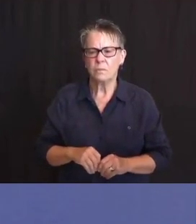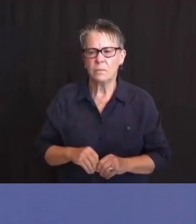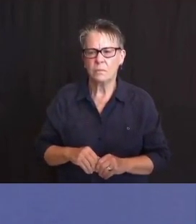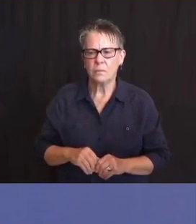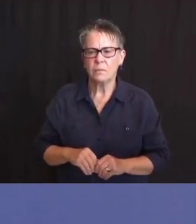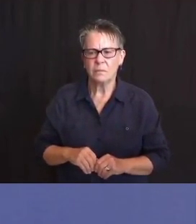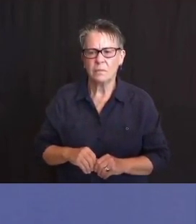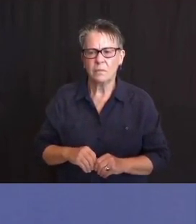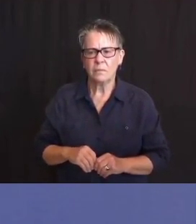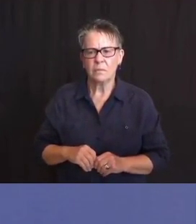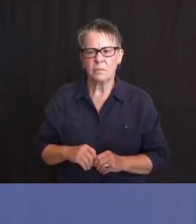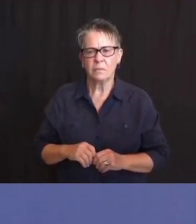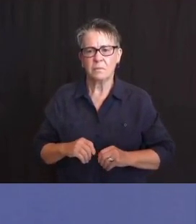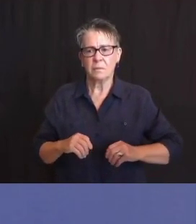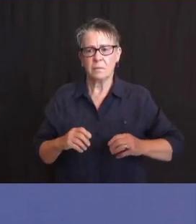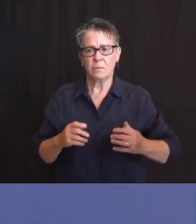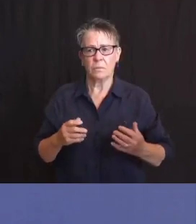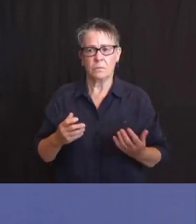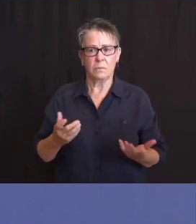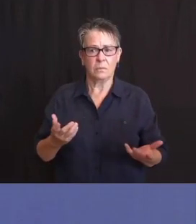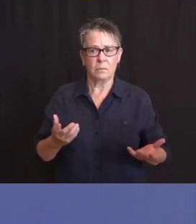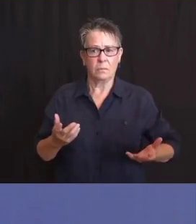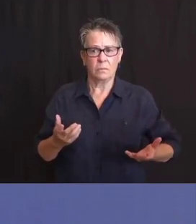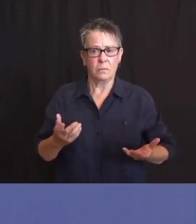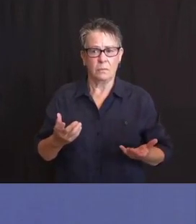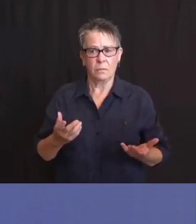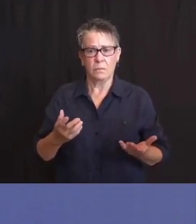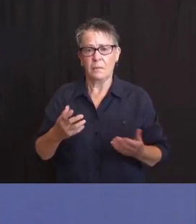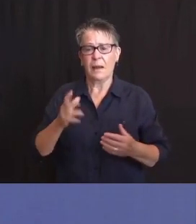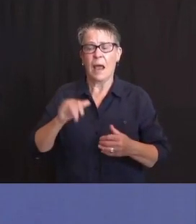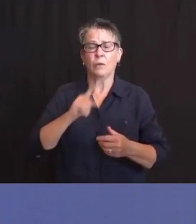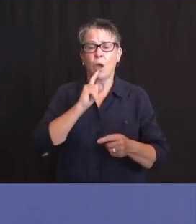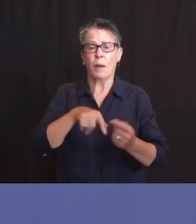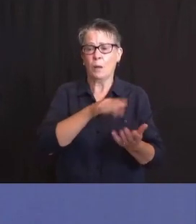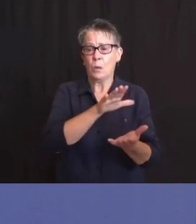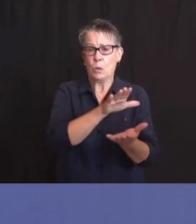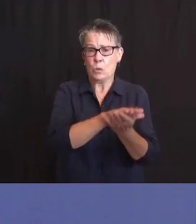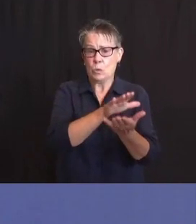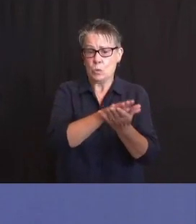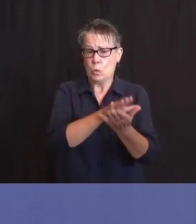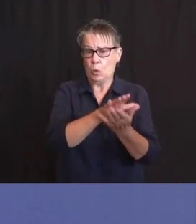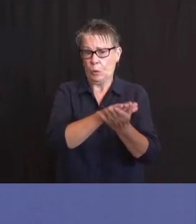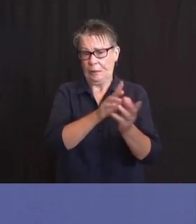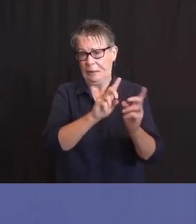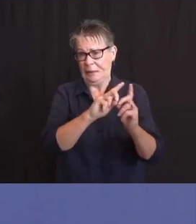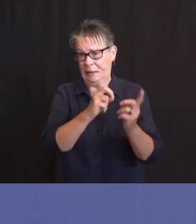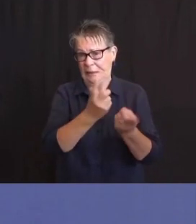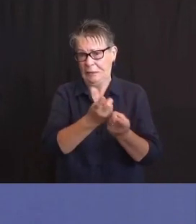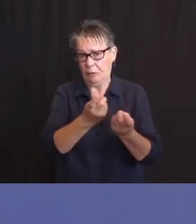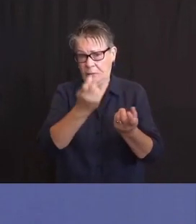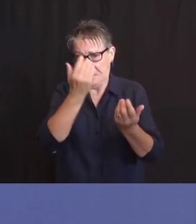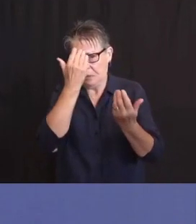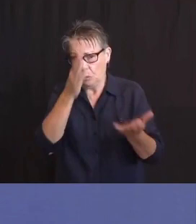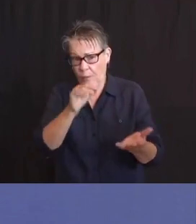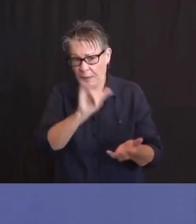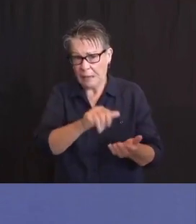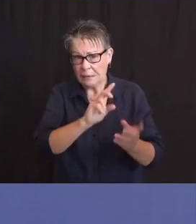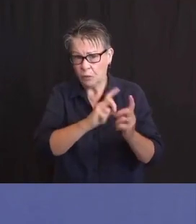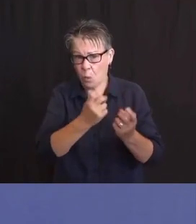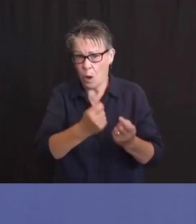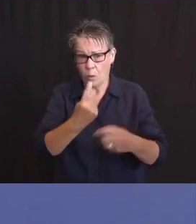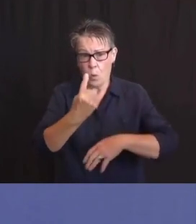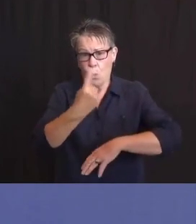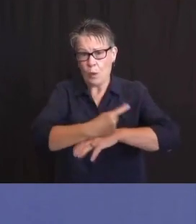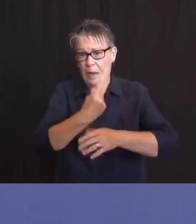more about what the district looked like, their rationale, and I know the Department of Education would be, forget about me, the Department of Education, who are the